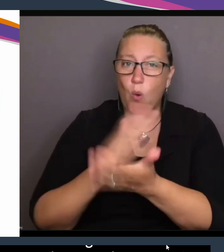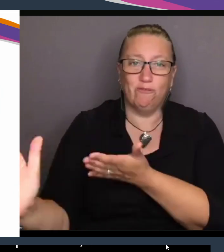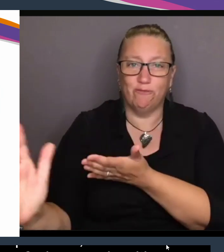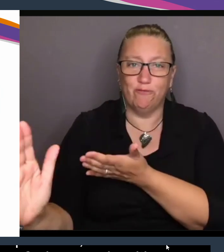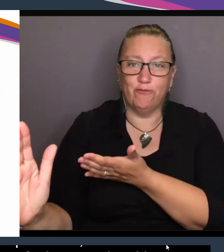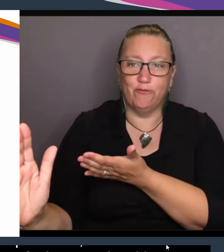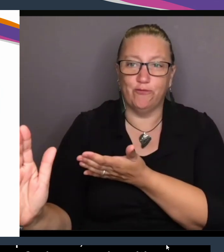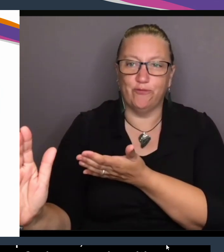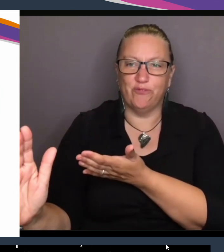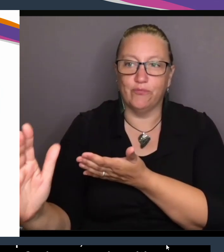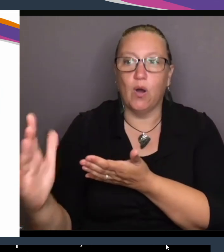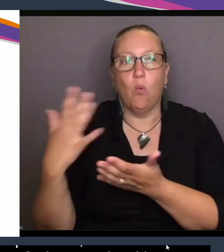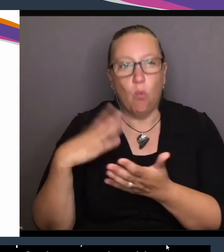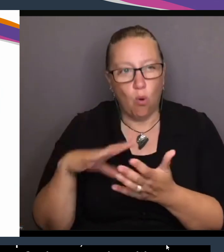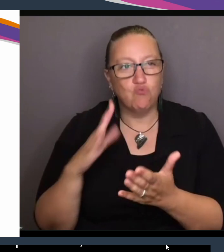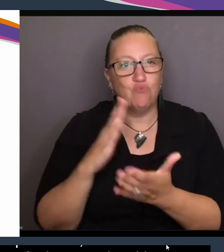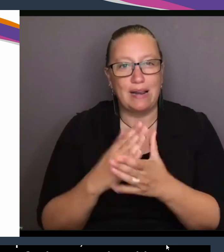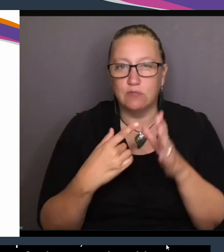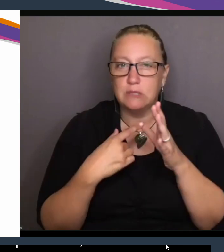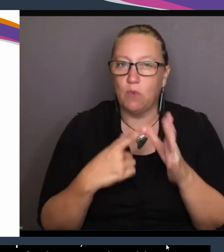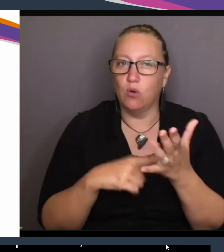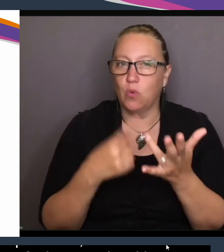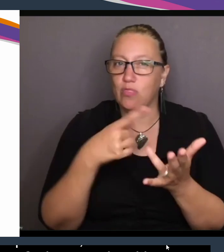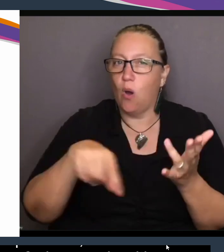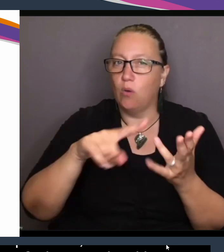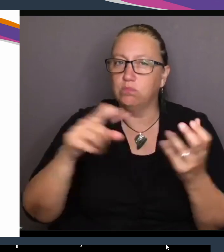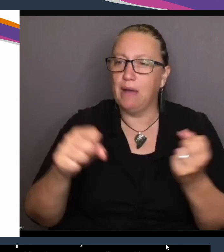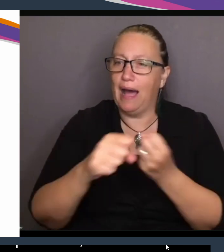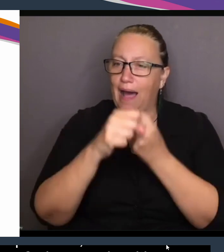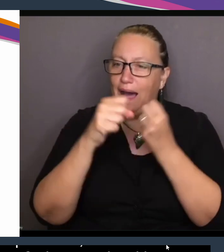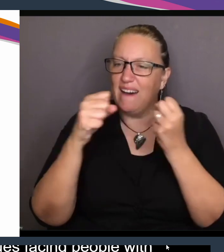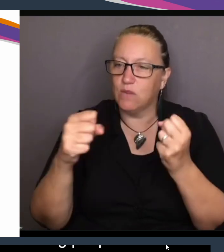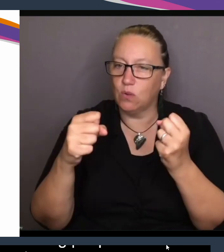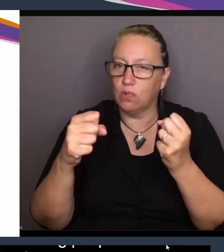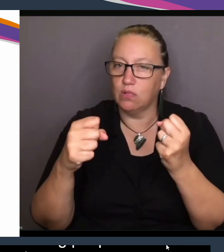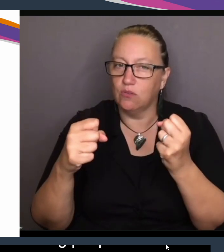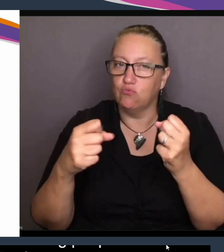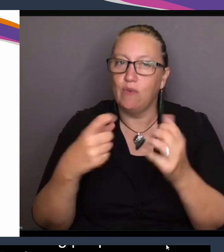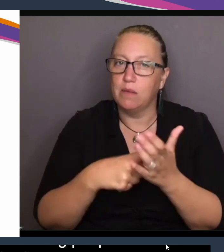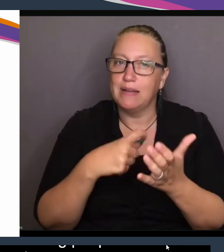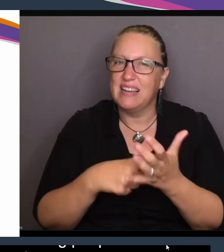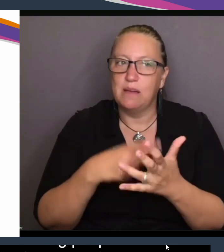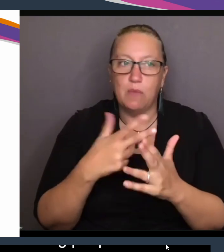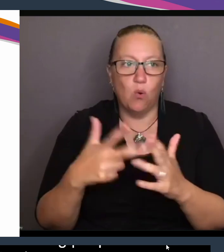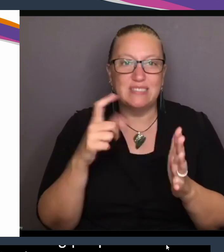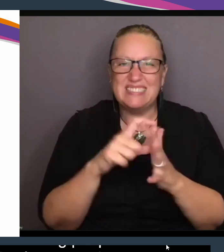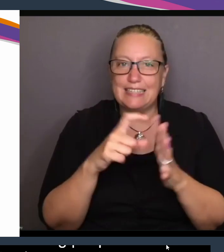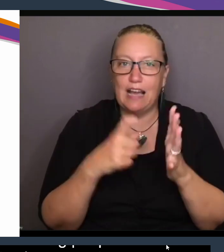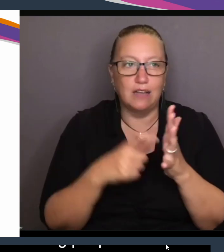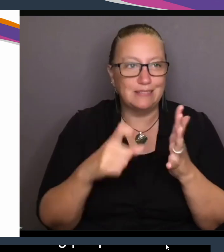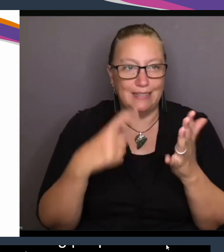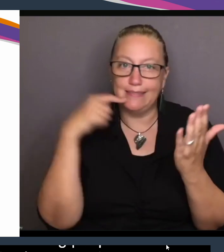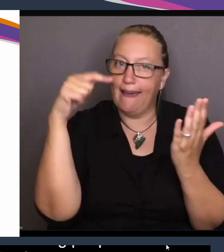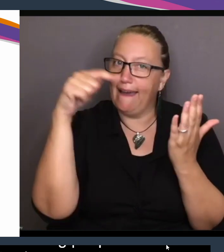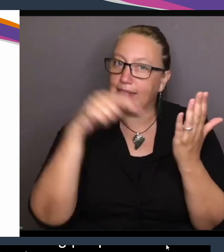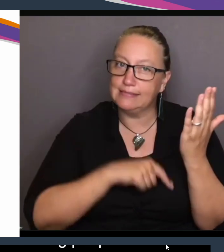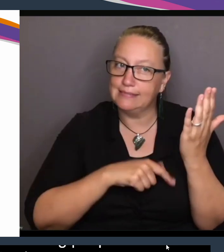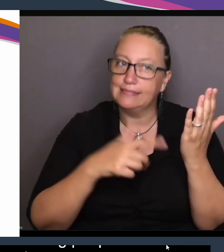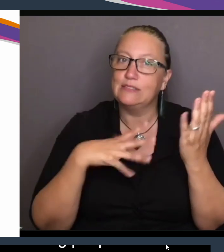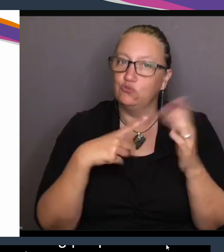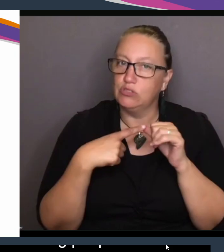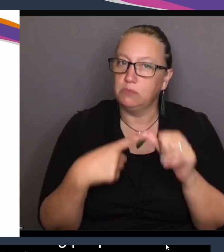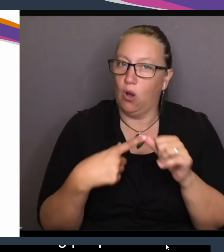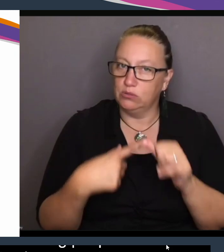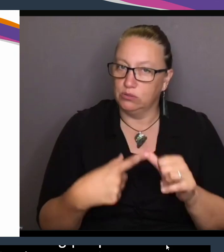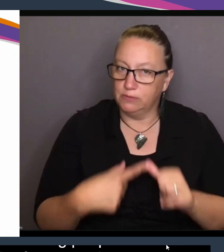and respond to those really powerful recommendations from the Royal Commission. The third opportunity is around